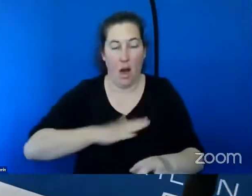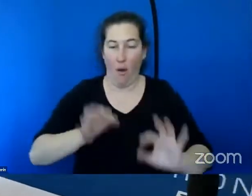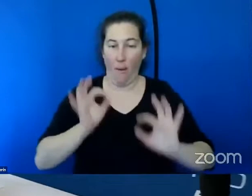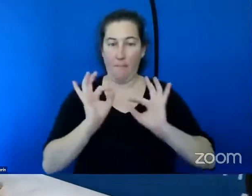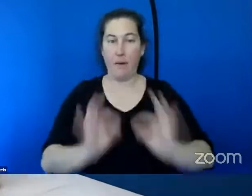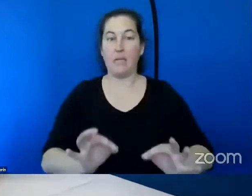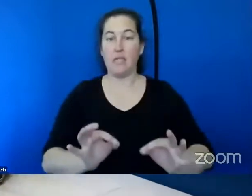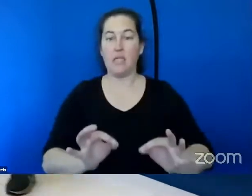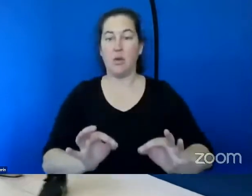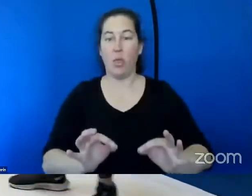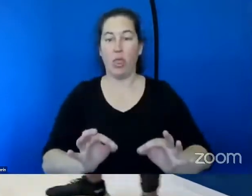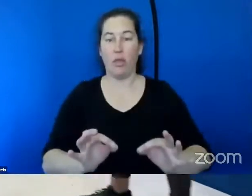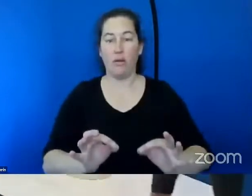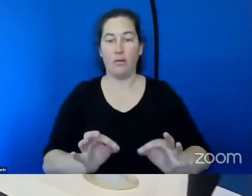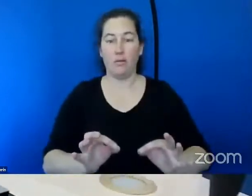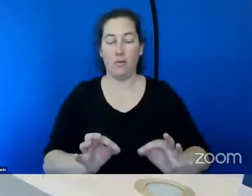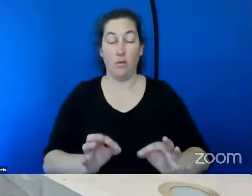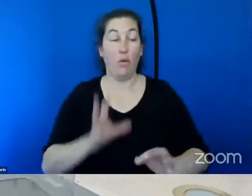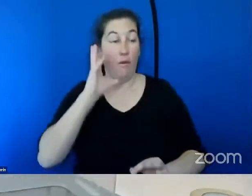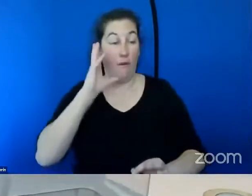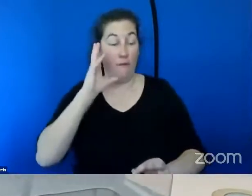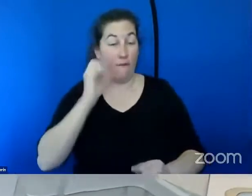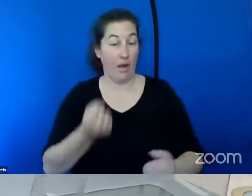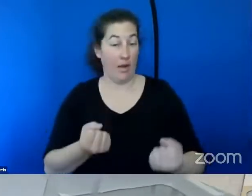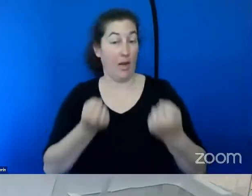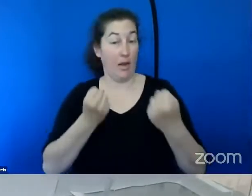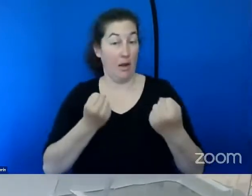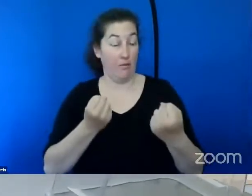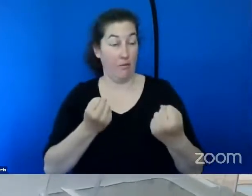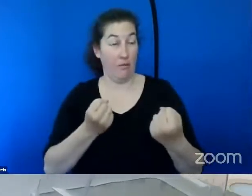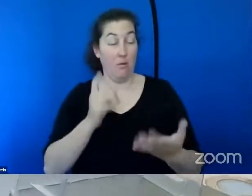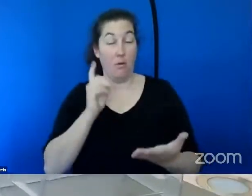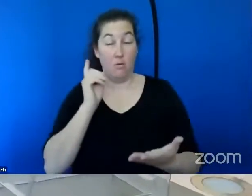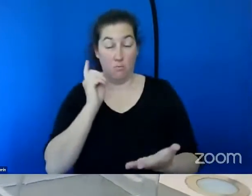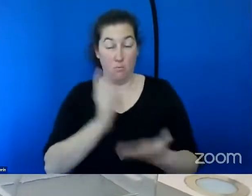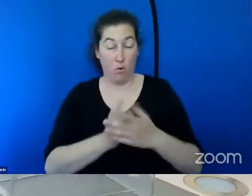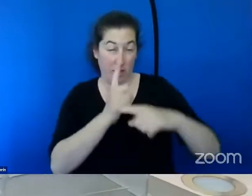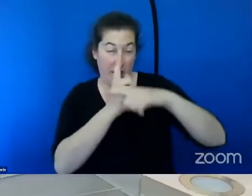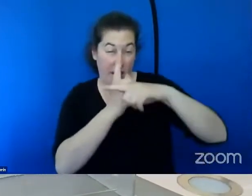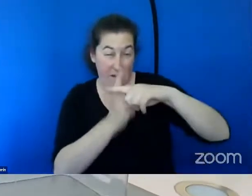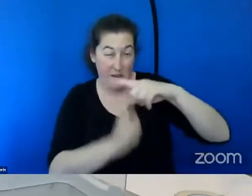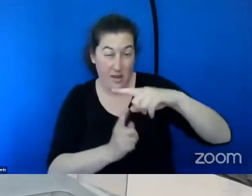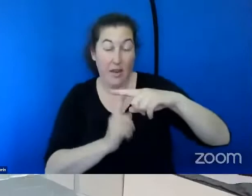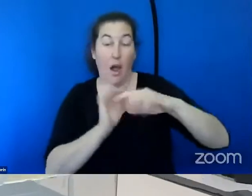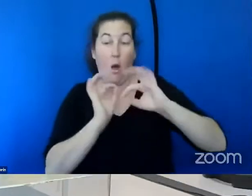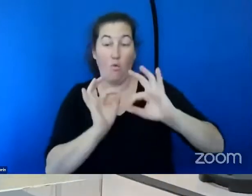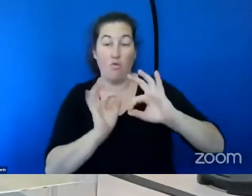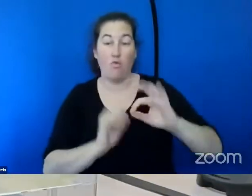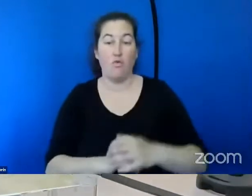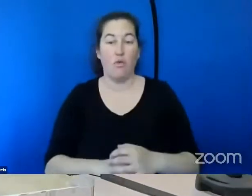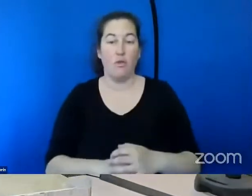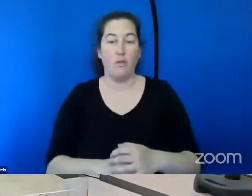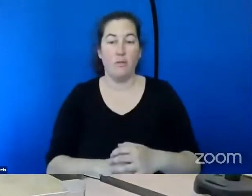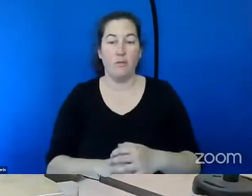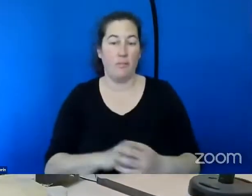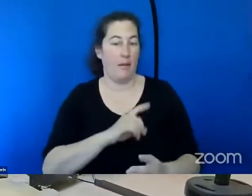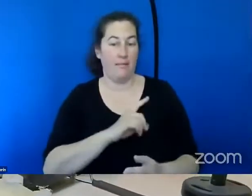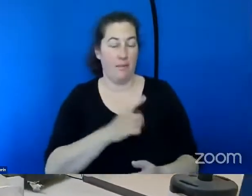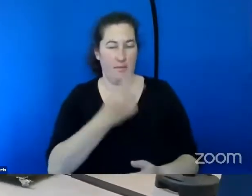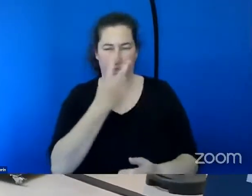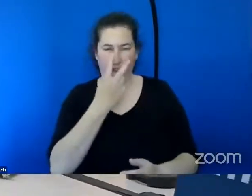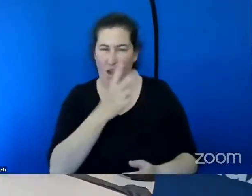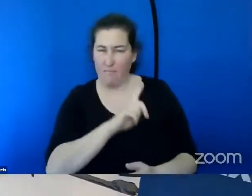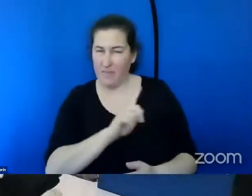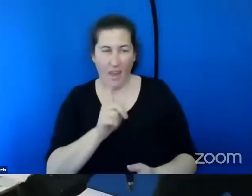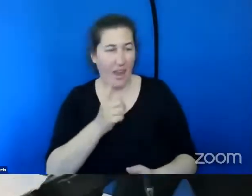And that looks to be good enough, is the word from the race referee. Now the pen, keyring